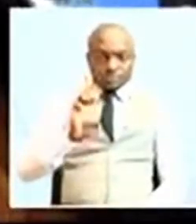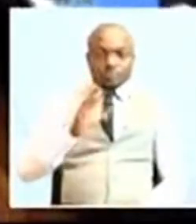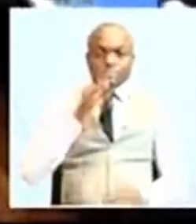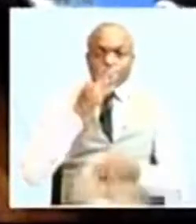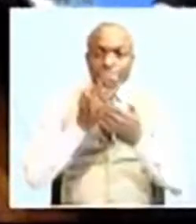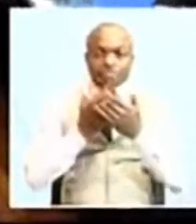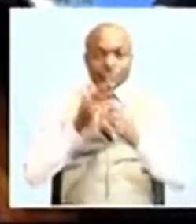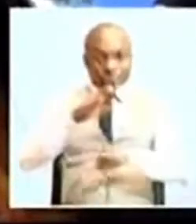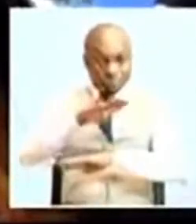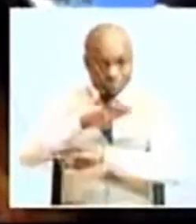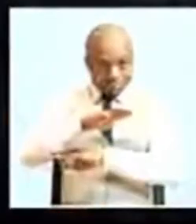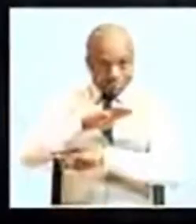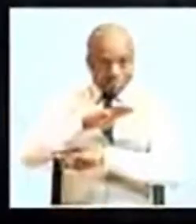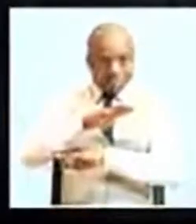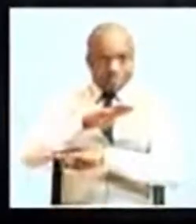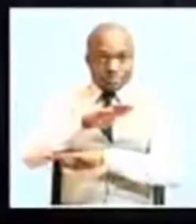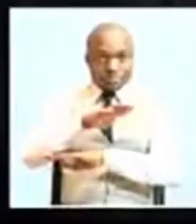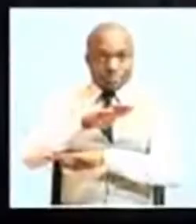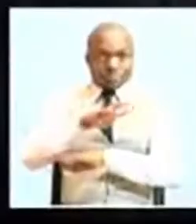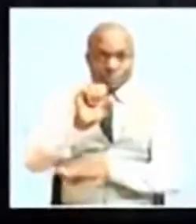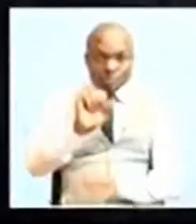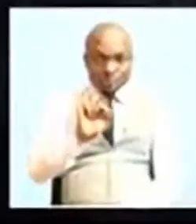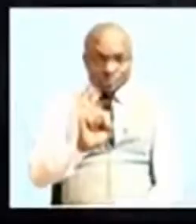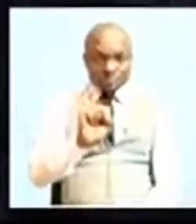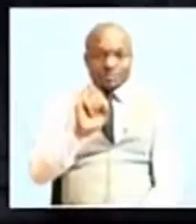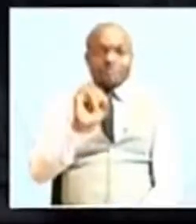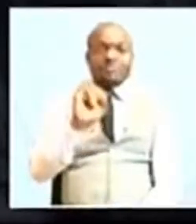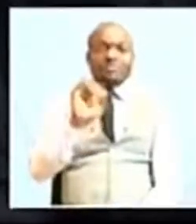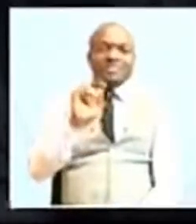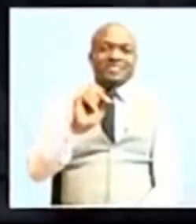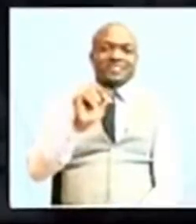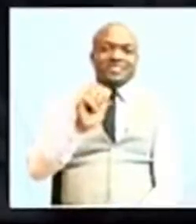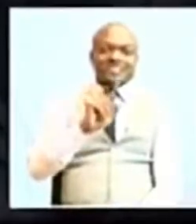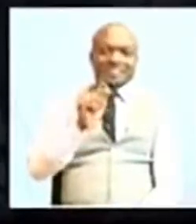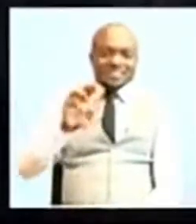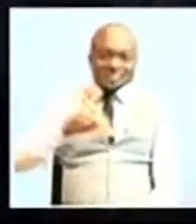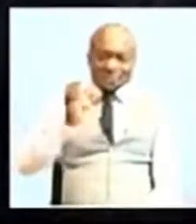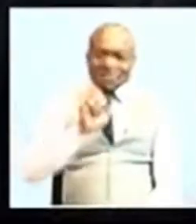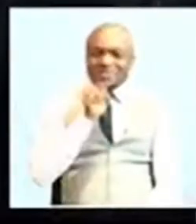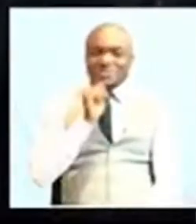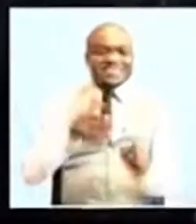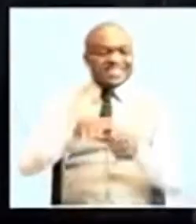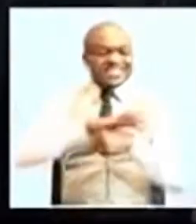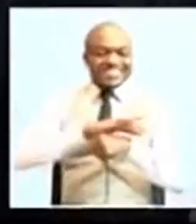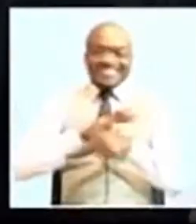evening, Siavonga Town Council. SINAZONGWE. SINAZONGWE, yeah. You're busy.